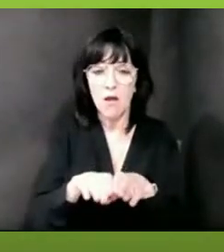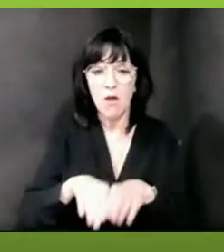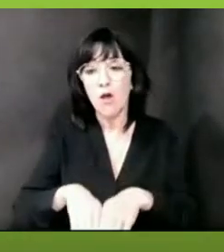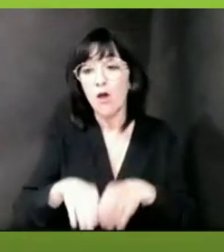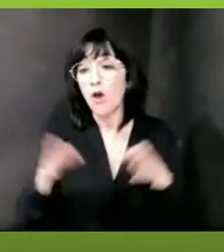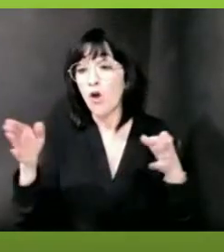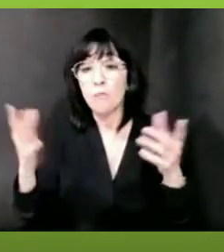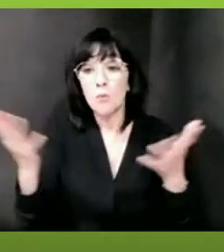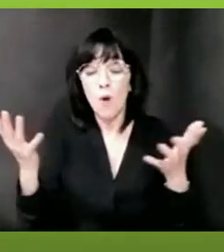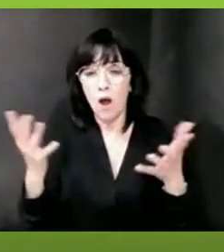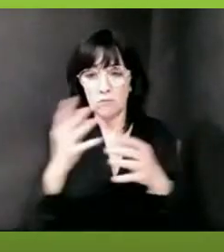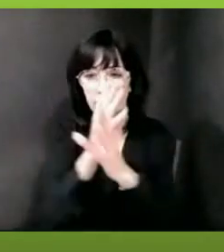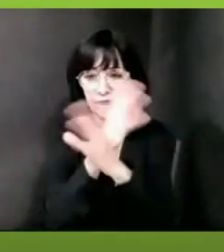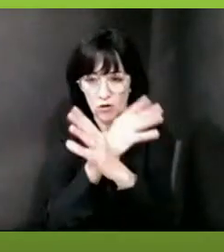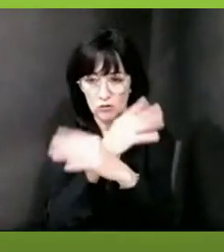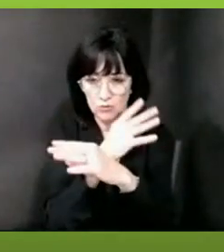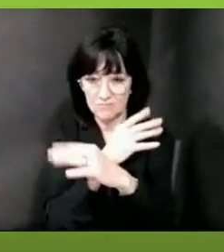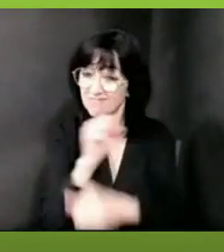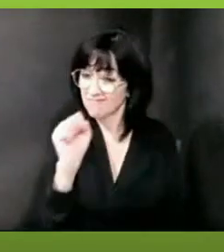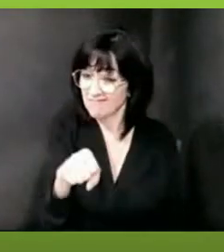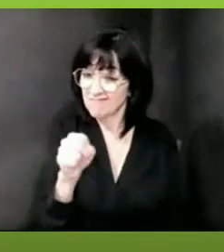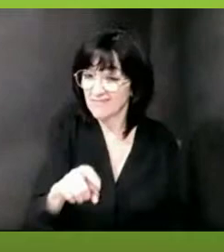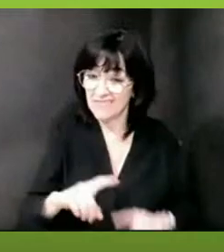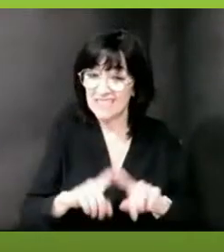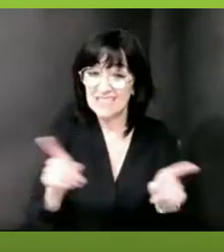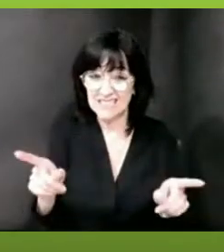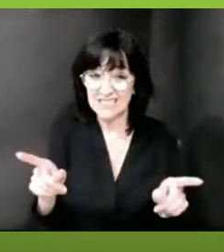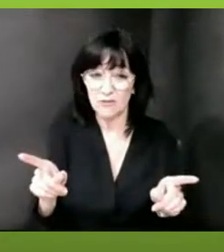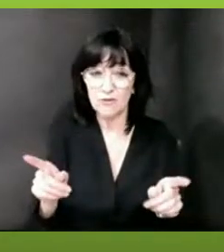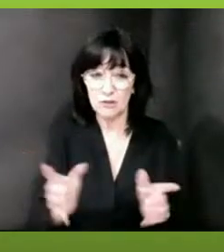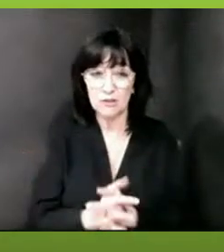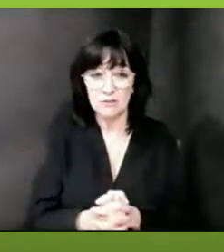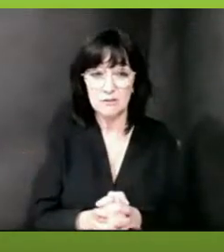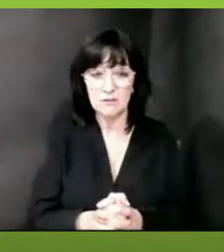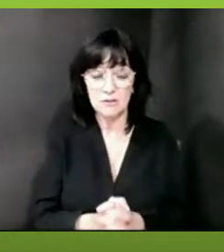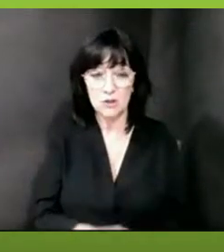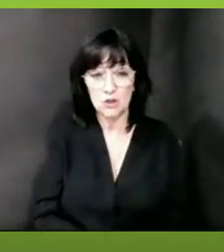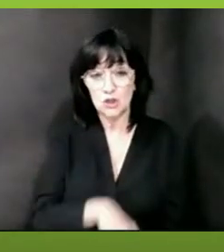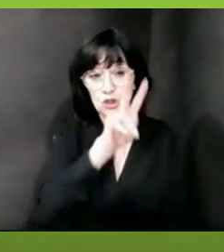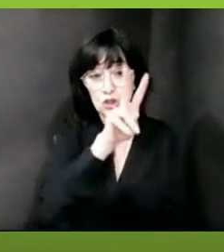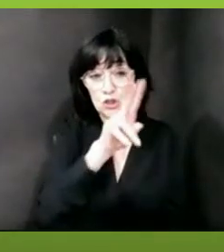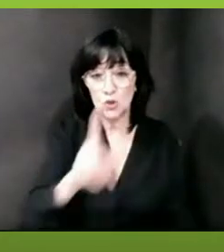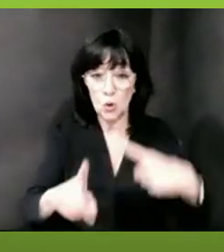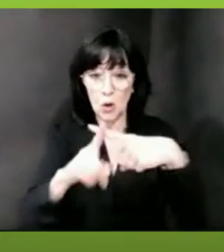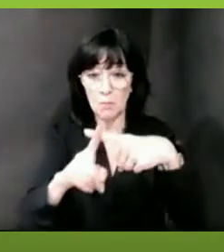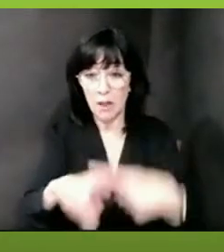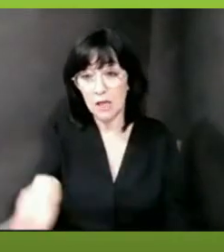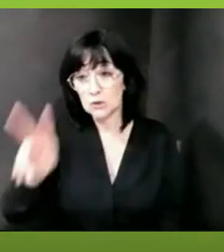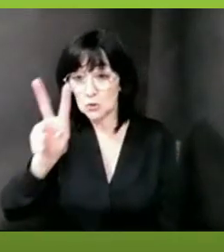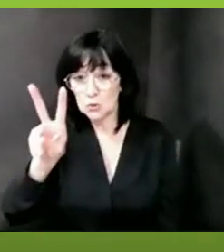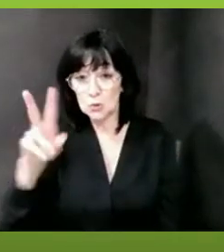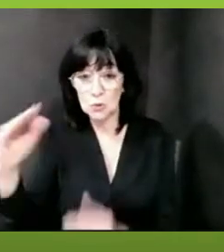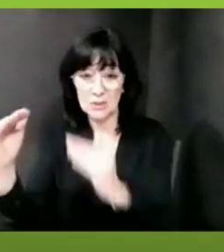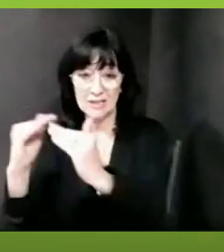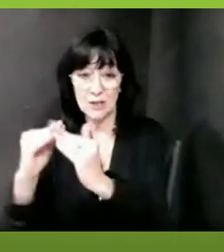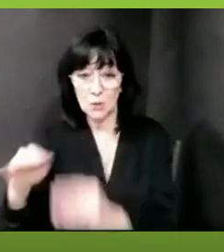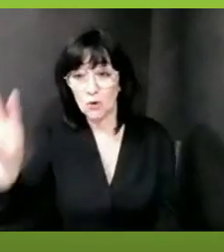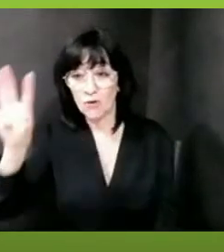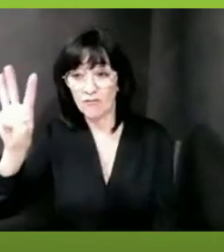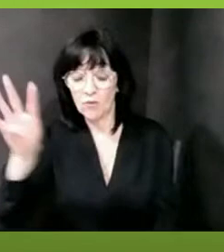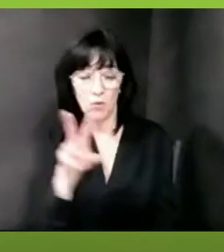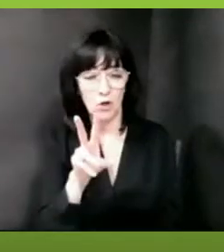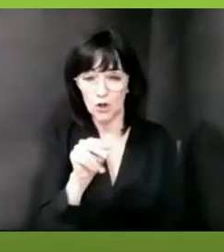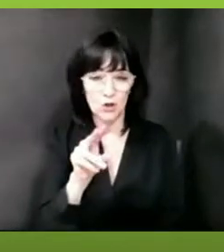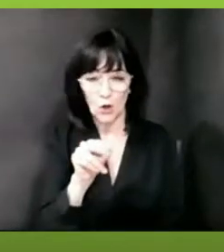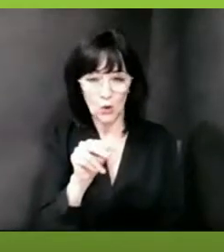learning now. 2 + 2 doesn't equal 4. You have like 500 steps before you get to 4. And